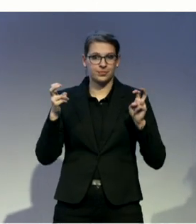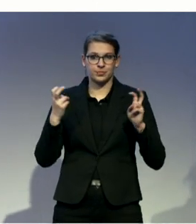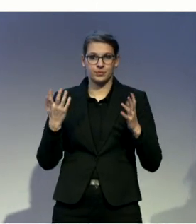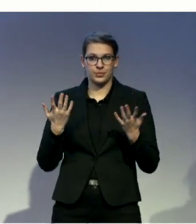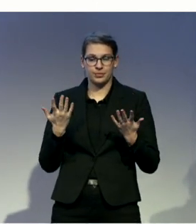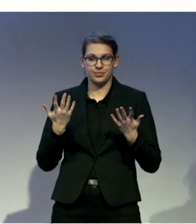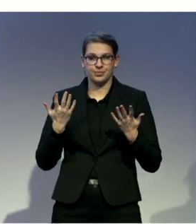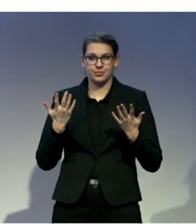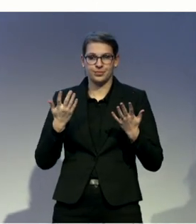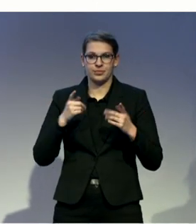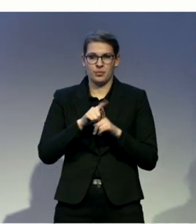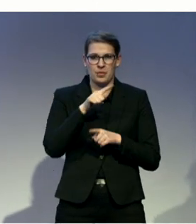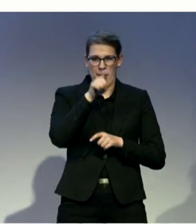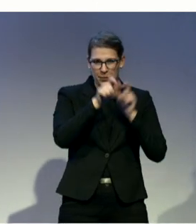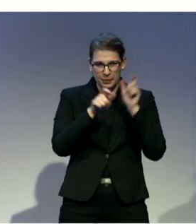the people with disabilities.